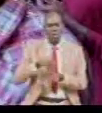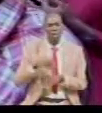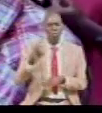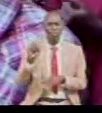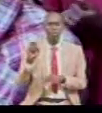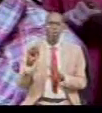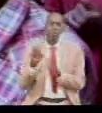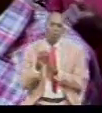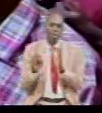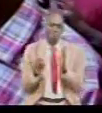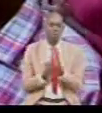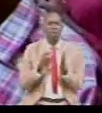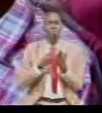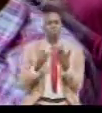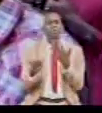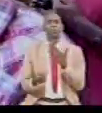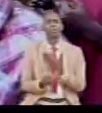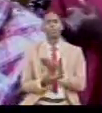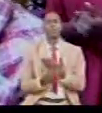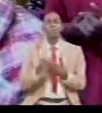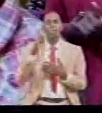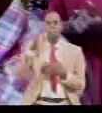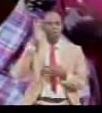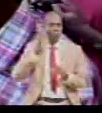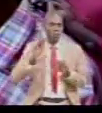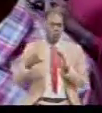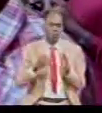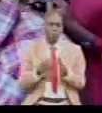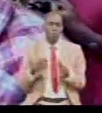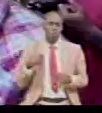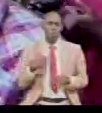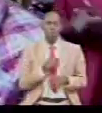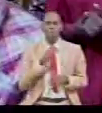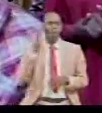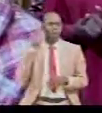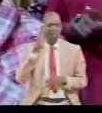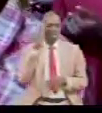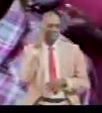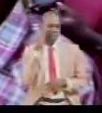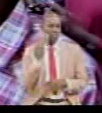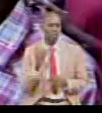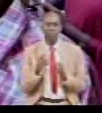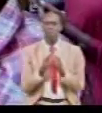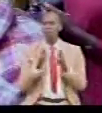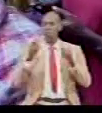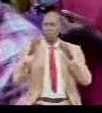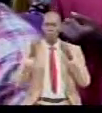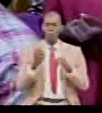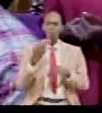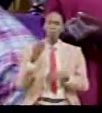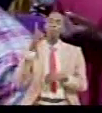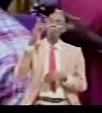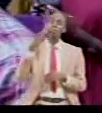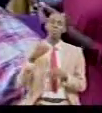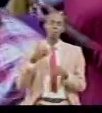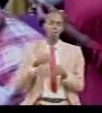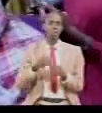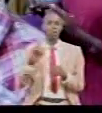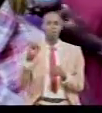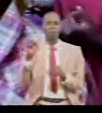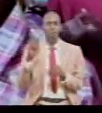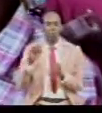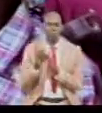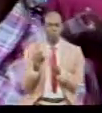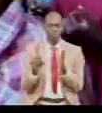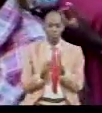it. We shall experience the great power of God here in Oshogbo. Pray and talk to the Lord in prayer. Our God